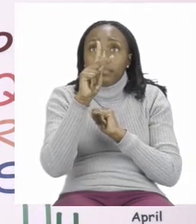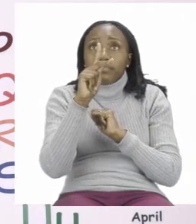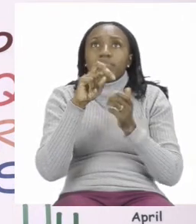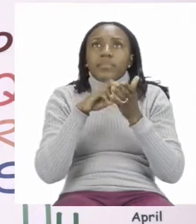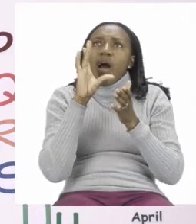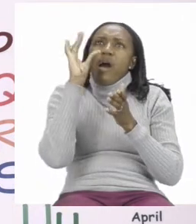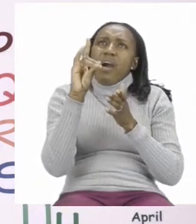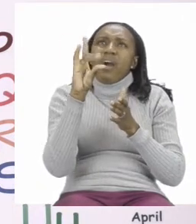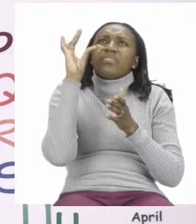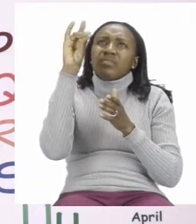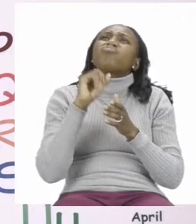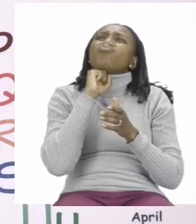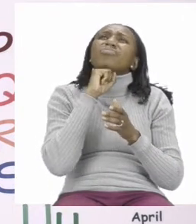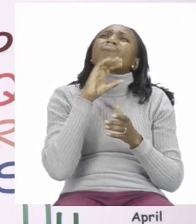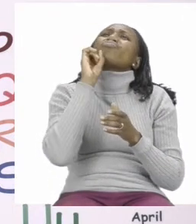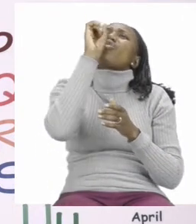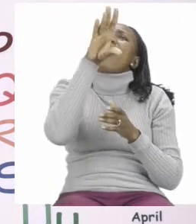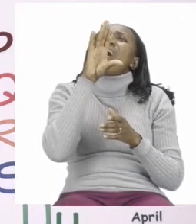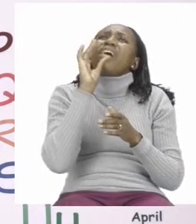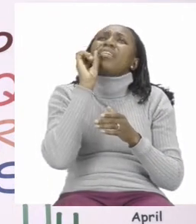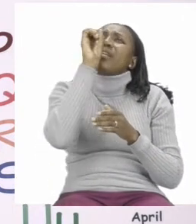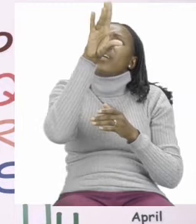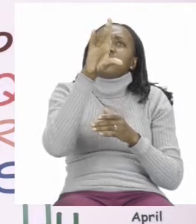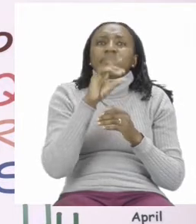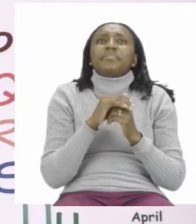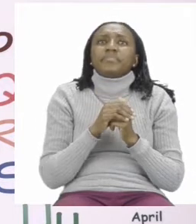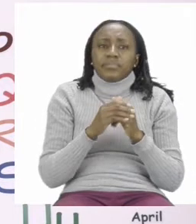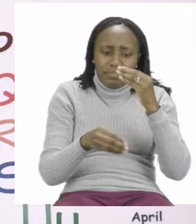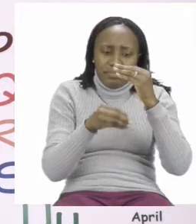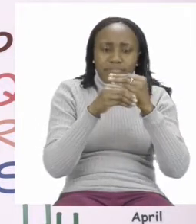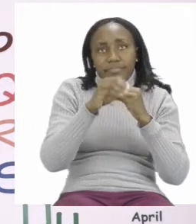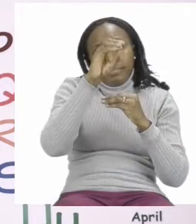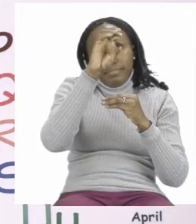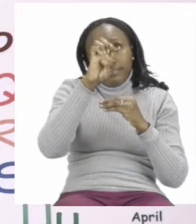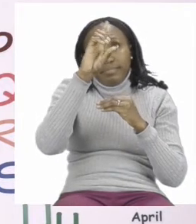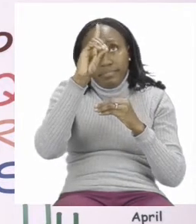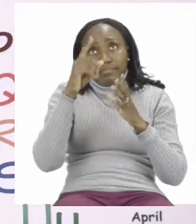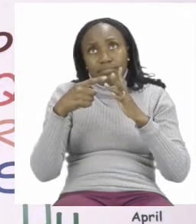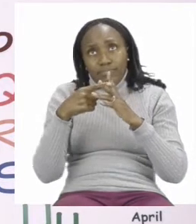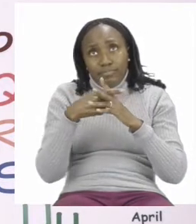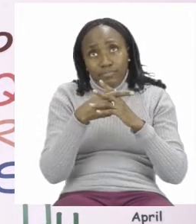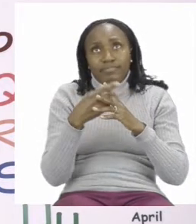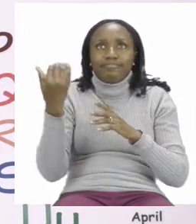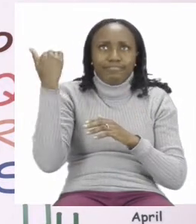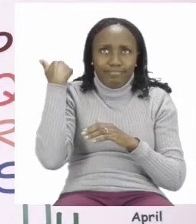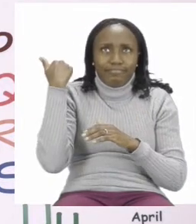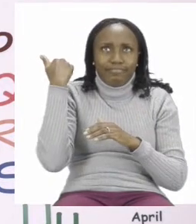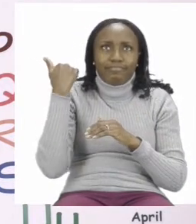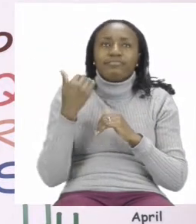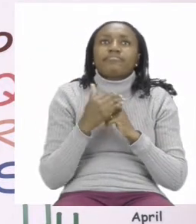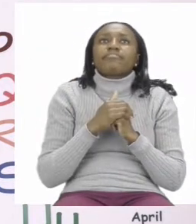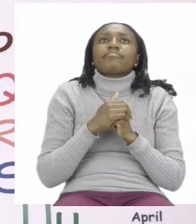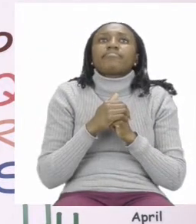we have to do is add an ed to the word to make it simple past tense. And then,